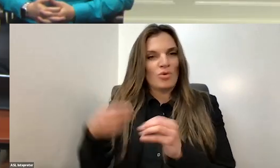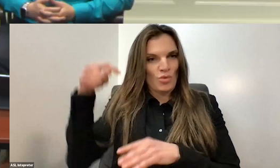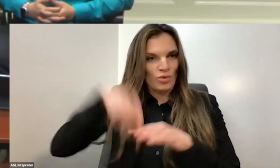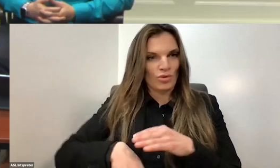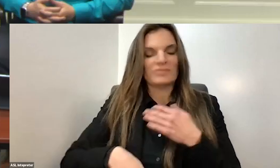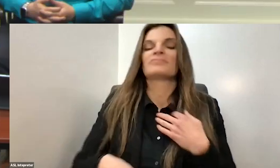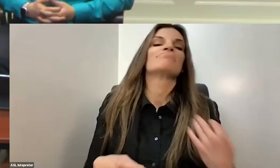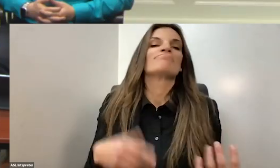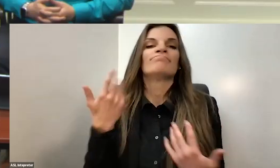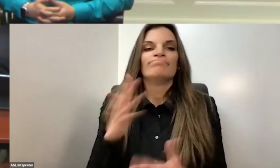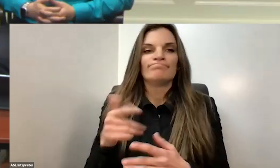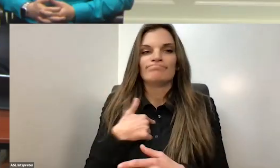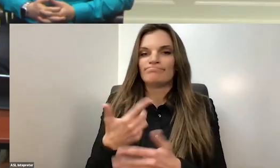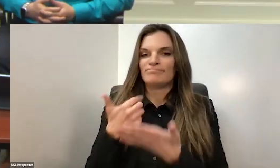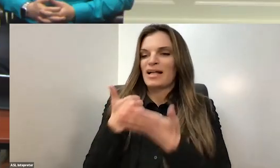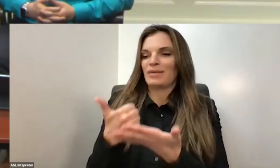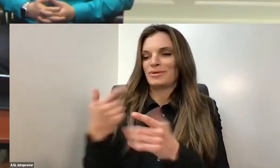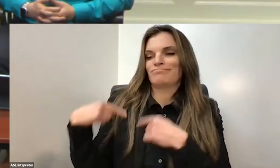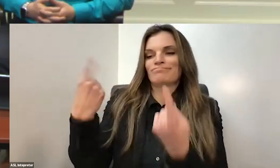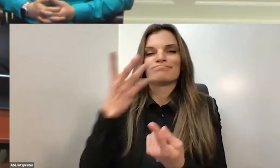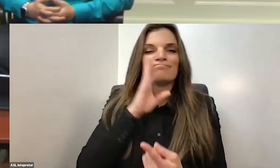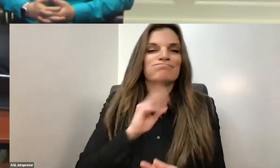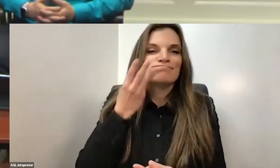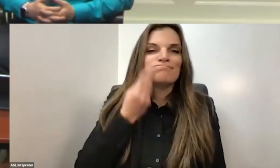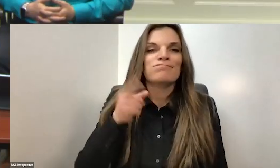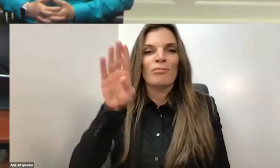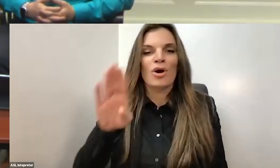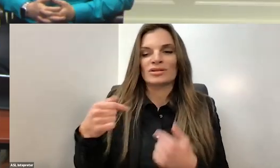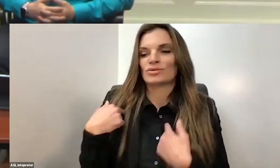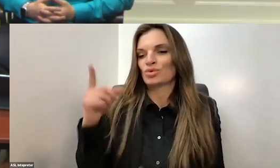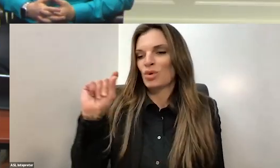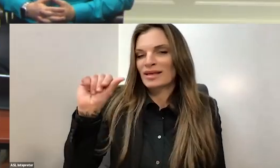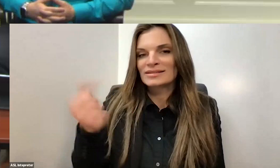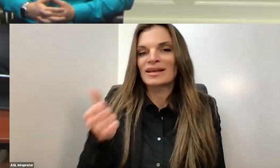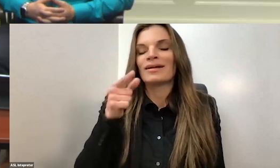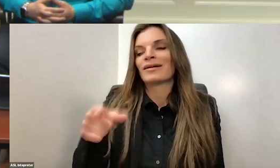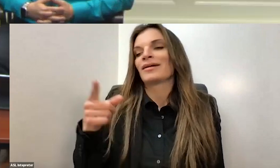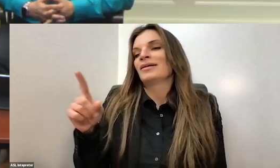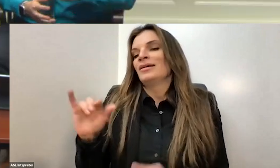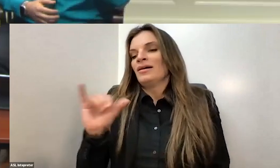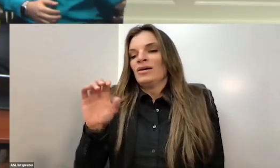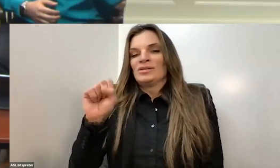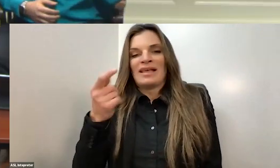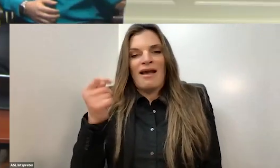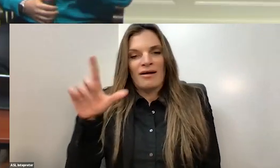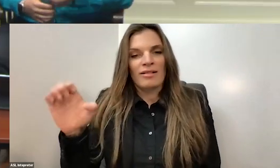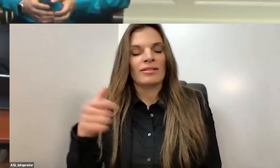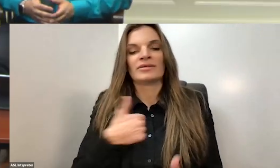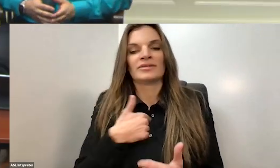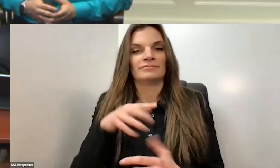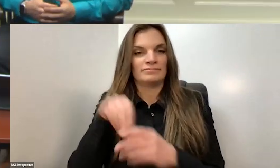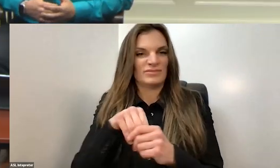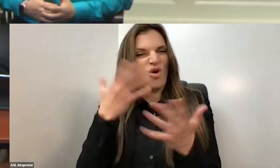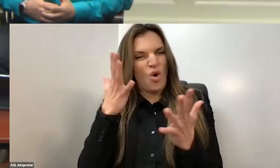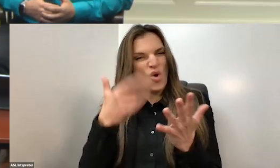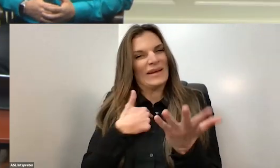I'd helped with Accessibility Unconference here in Boston in 2010, and there was something in Seattle as well. So I was already on that road of